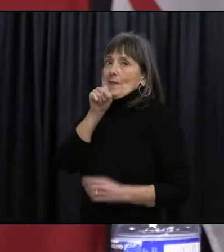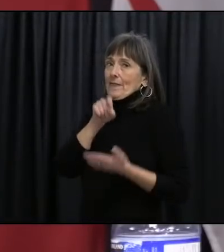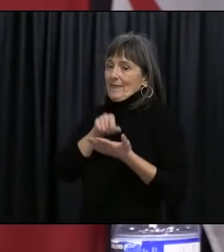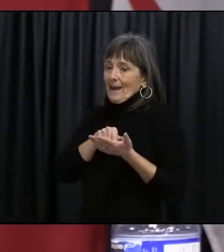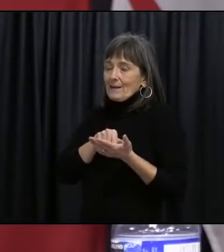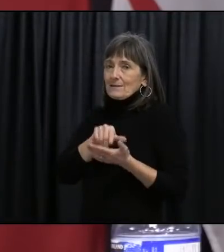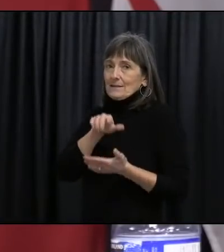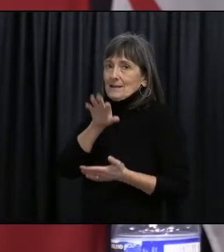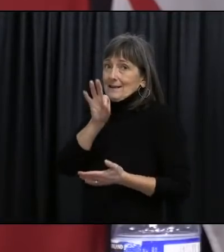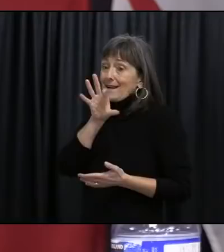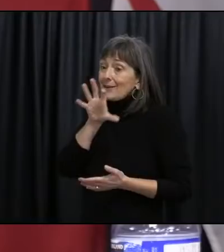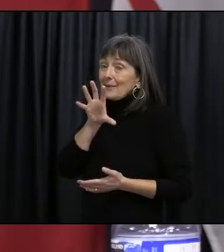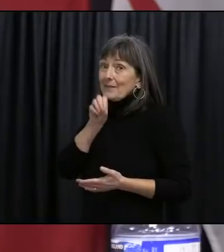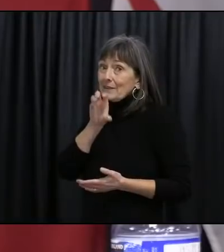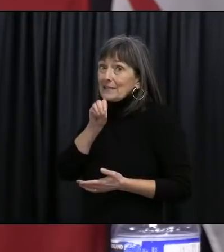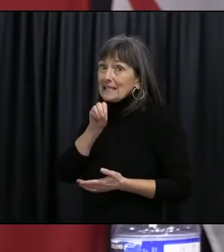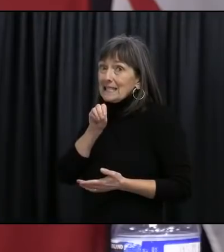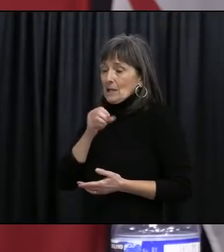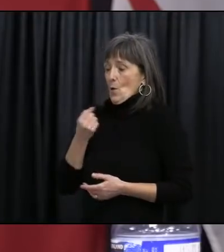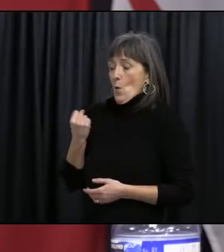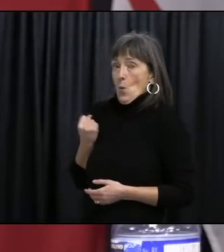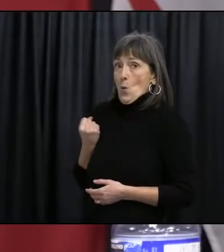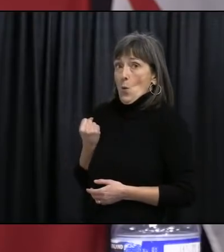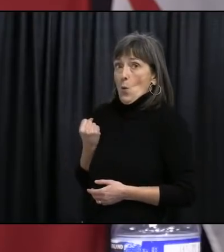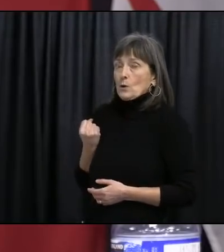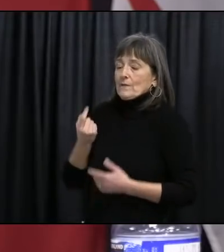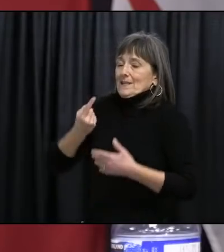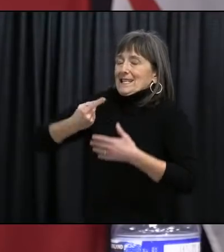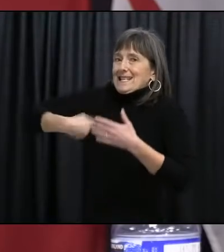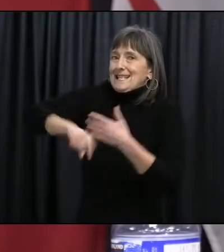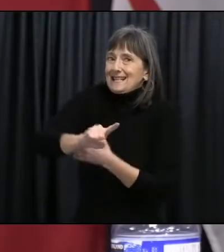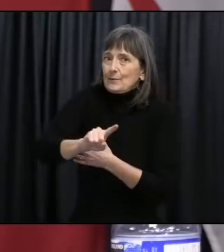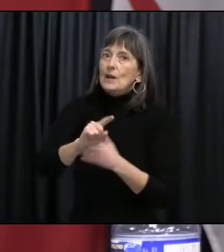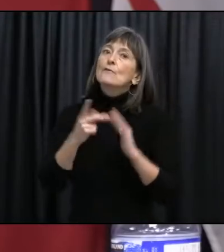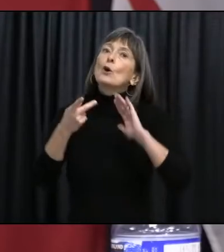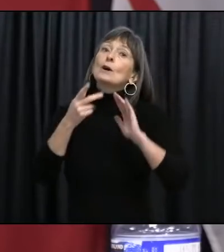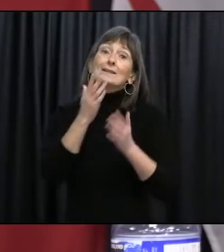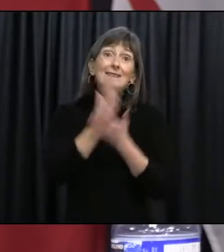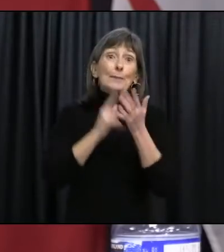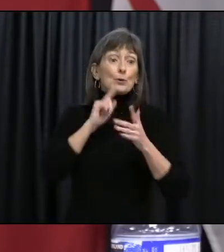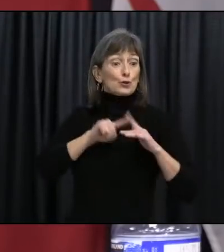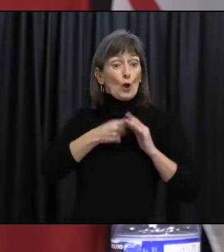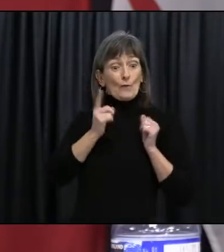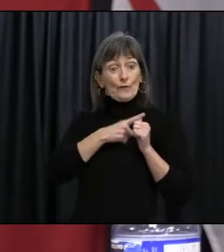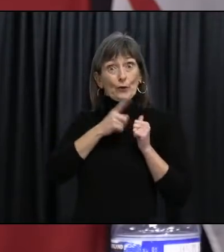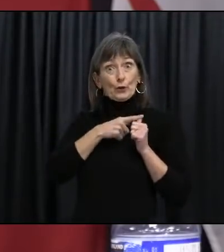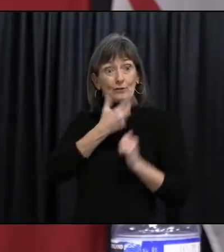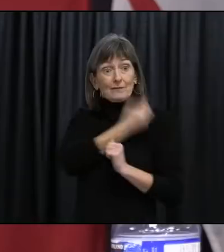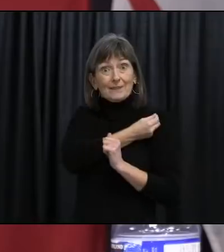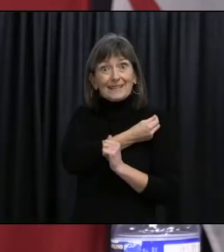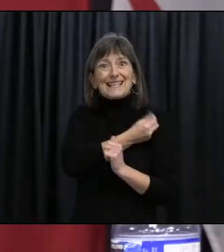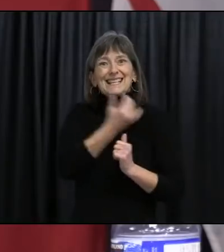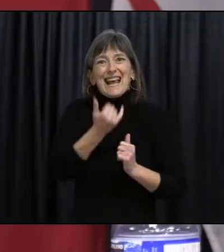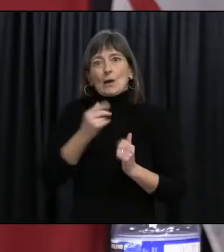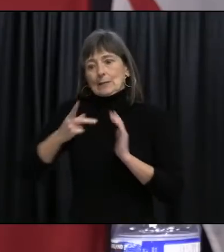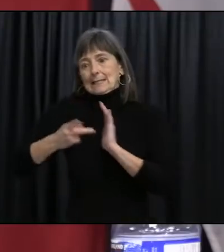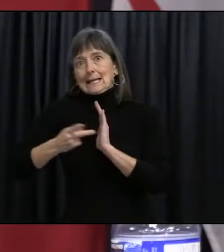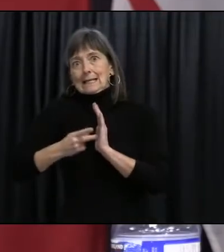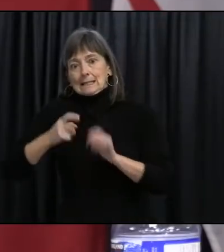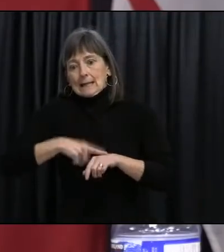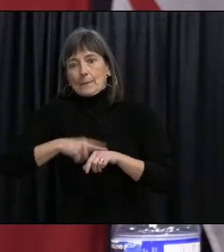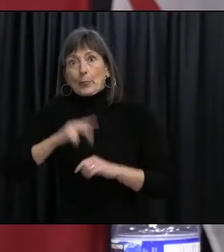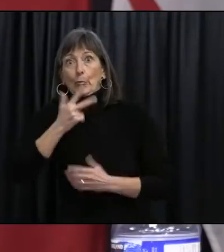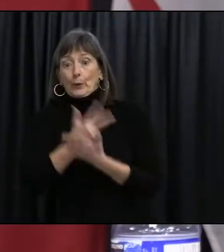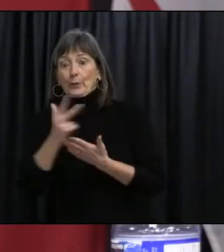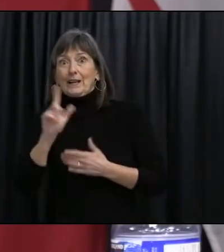1,950 doses. Those will be given out next week as second doses for those people who started their vaccination prior to